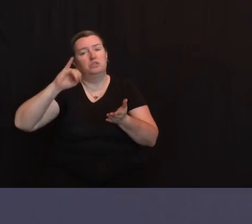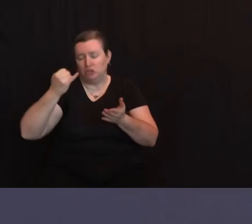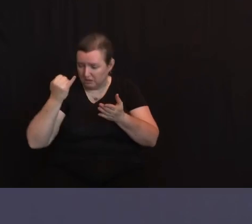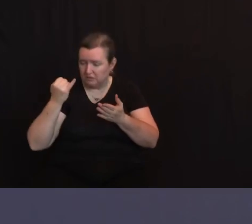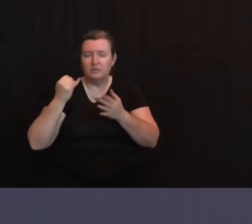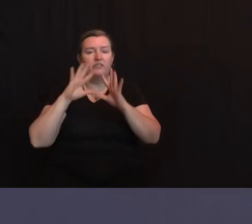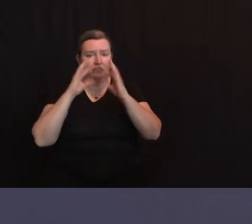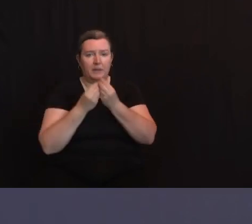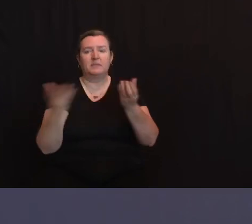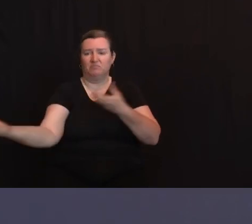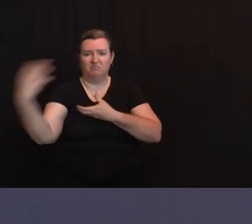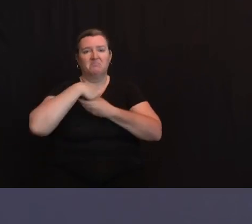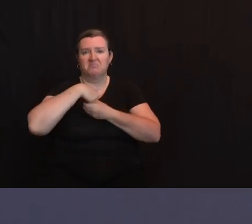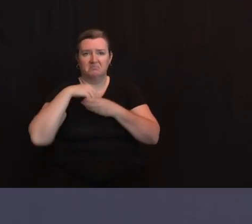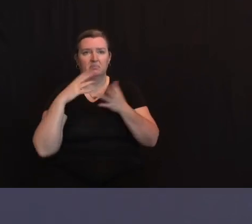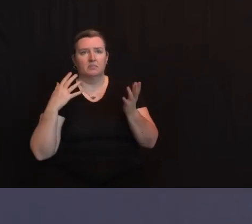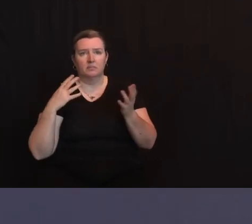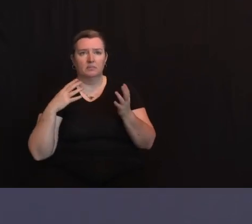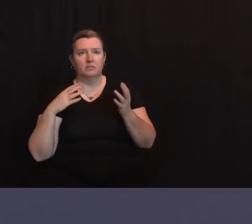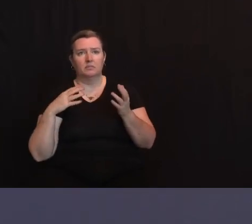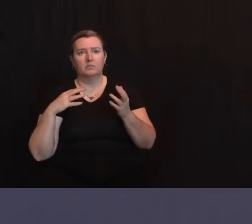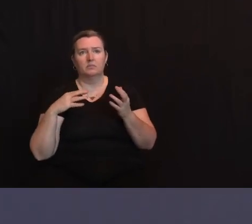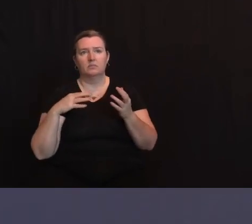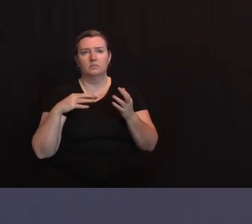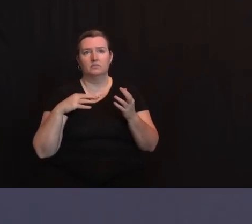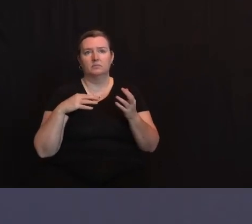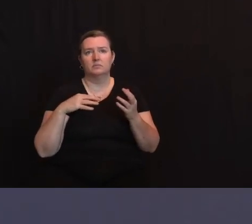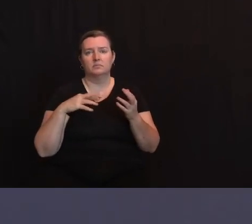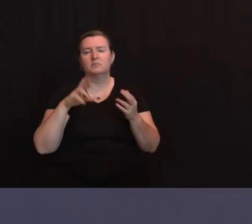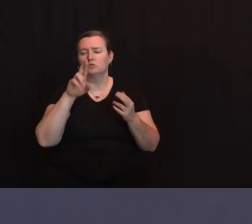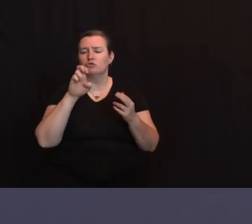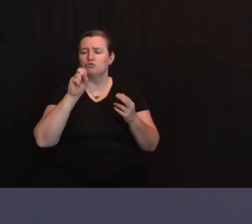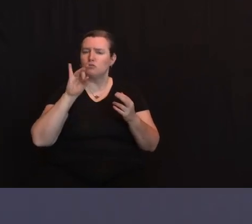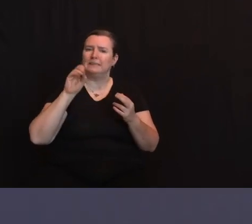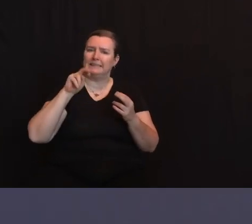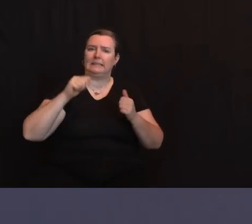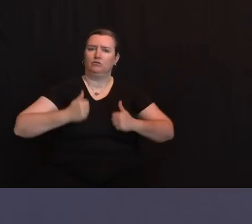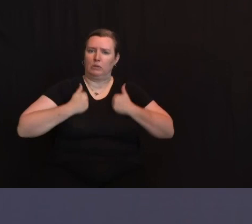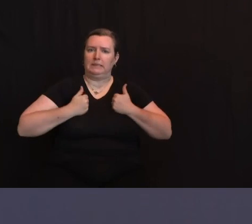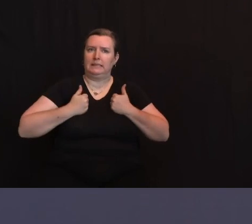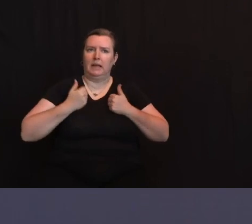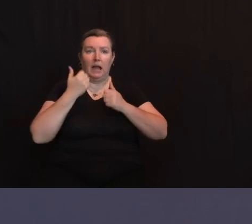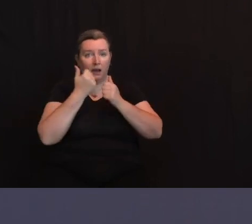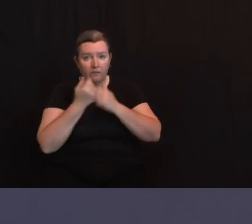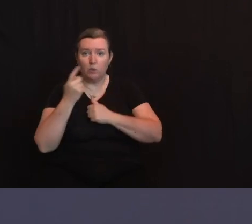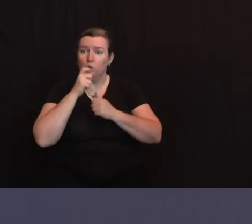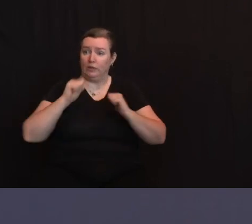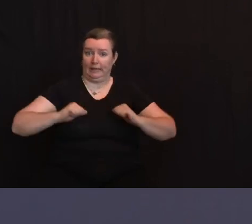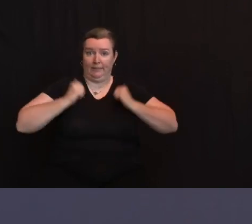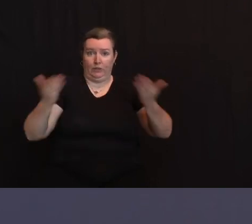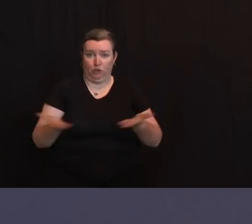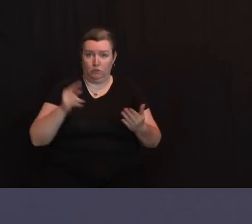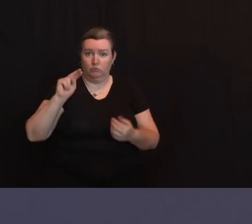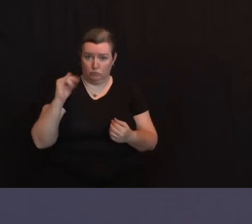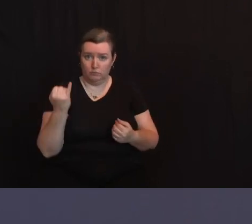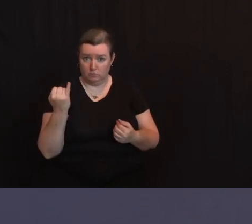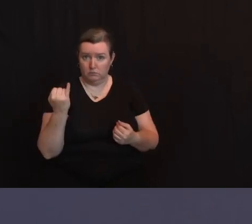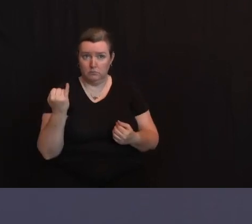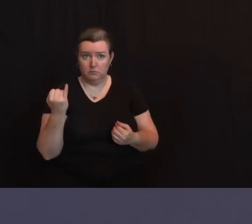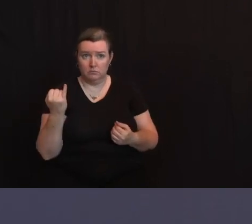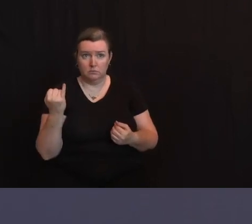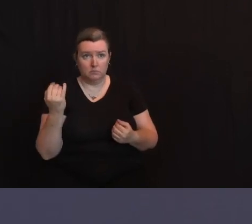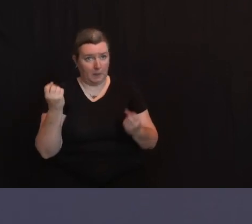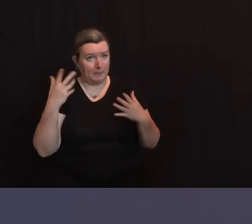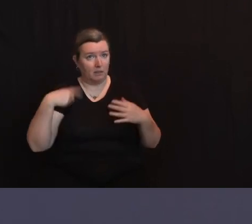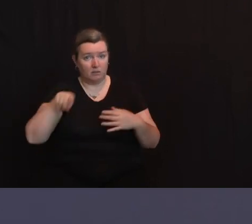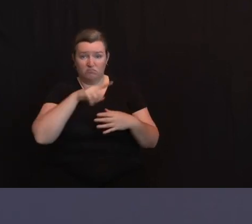residents, it's everybody who's here. And these are folks, and we've in fact eulogized many of them